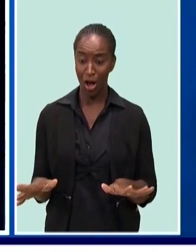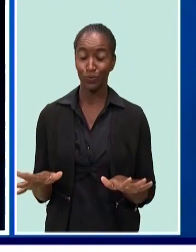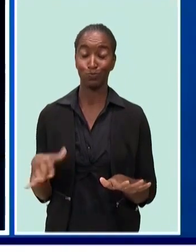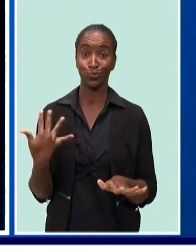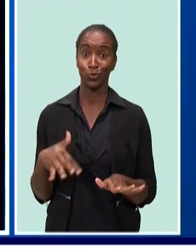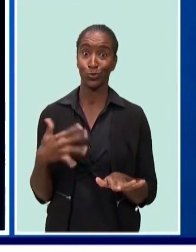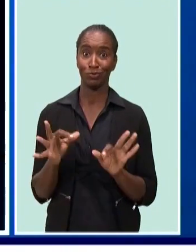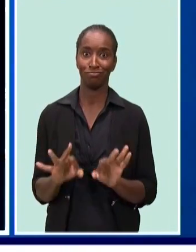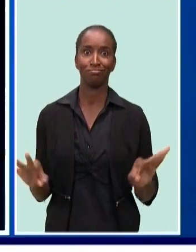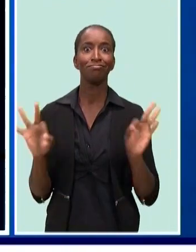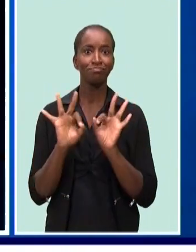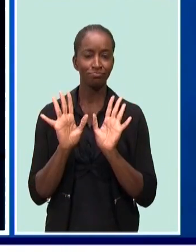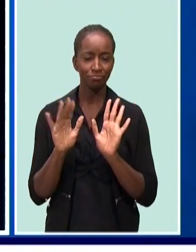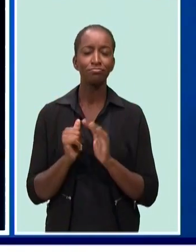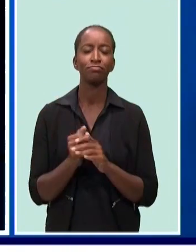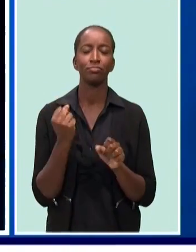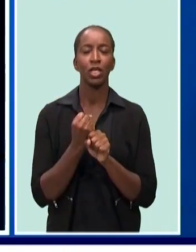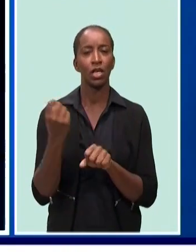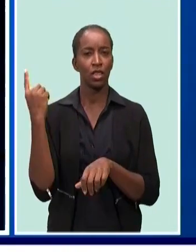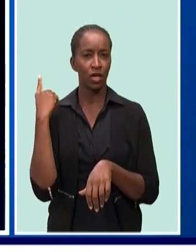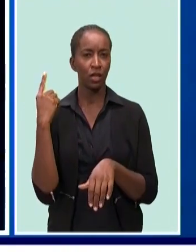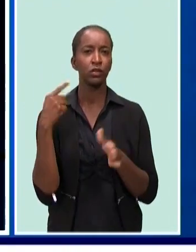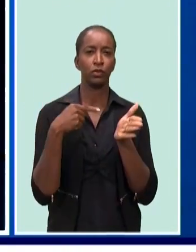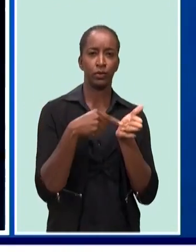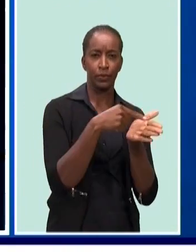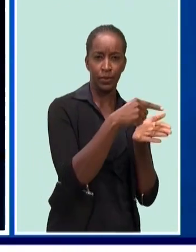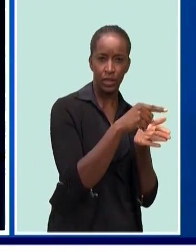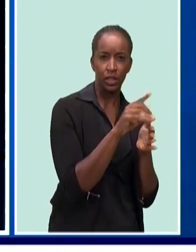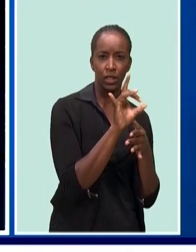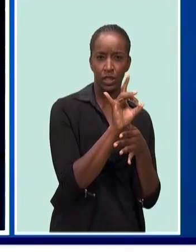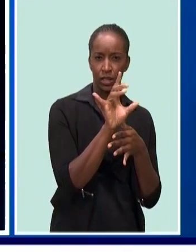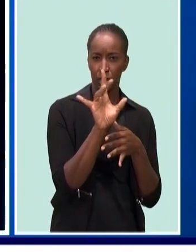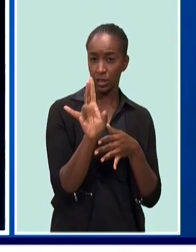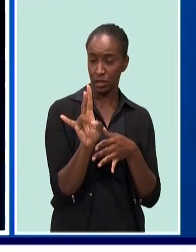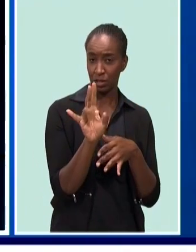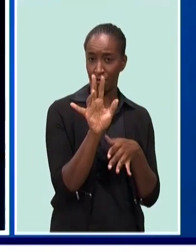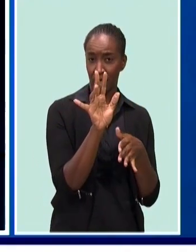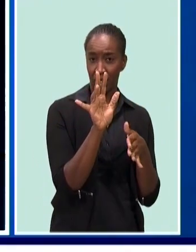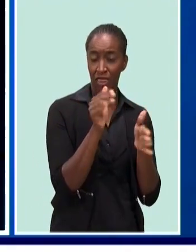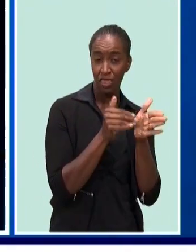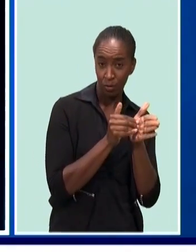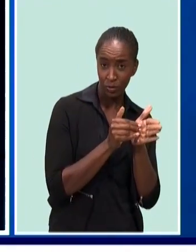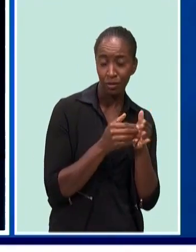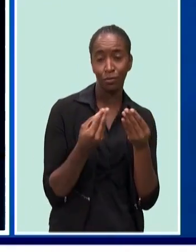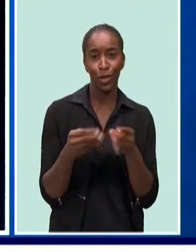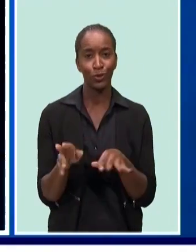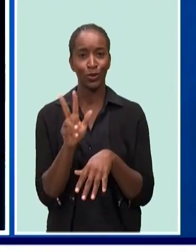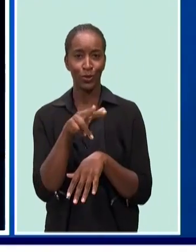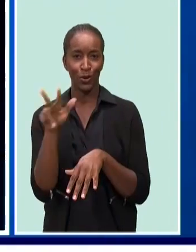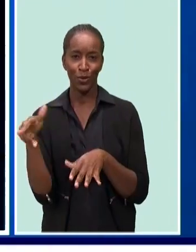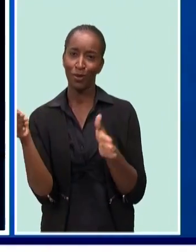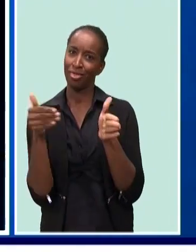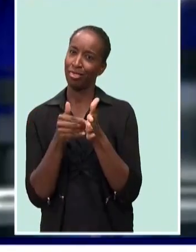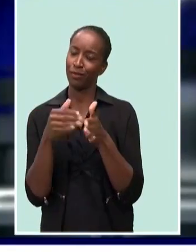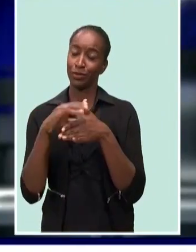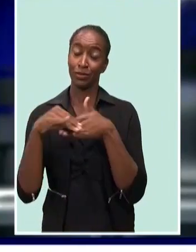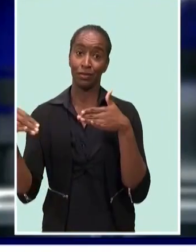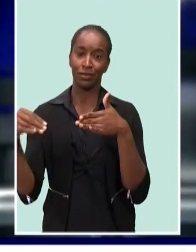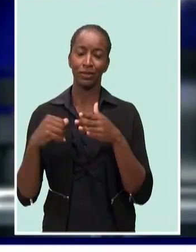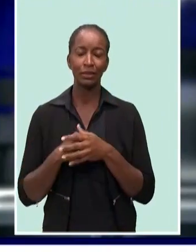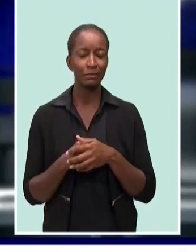last year, the total cost was $87,000, with the NCF losing $33,000. Again, not good